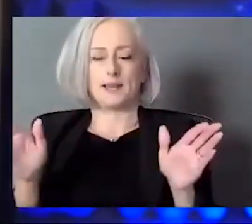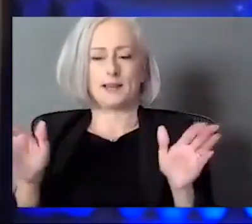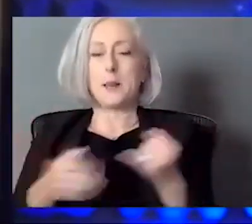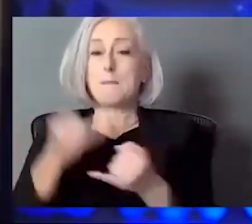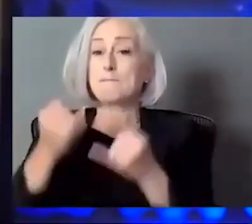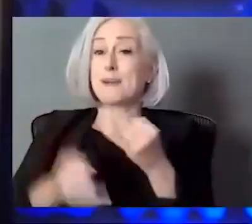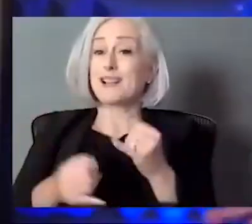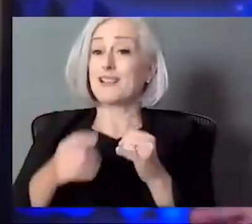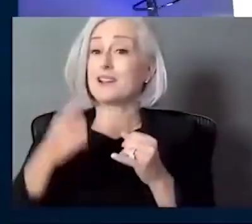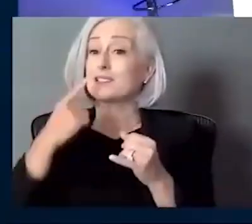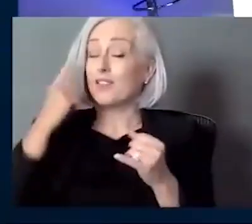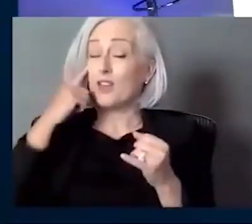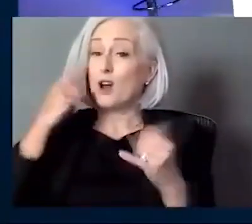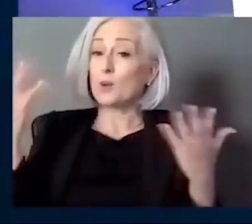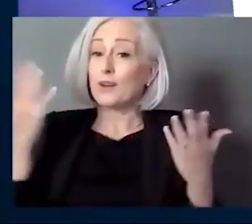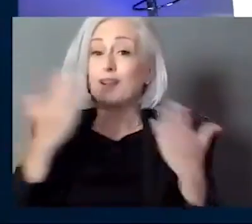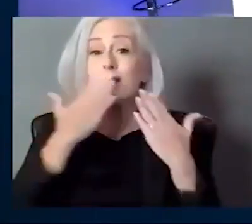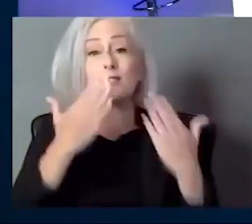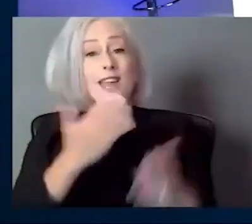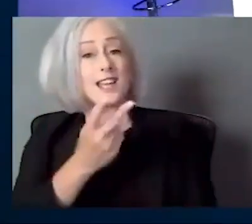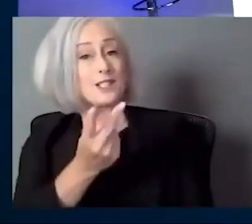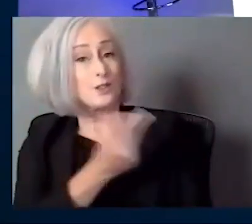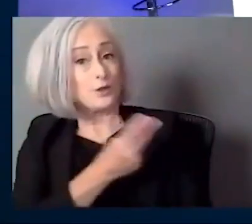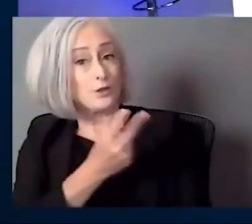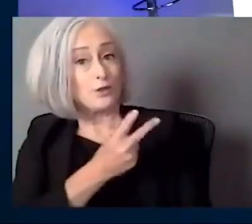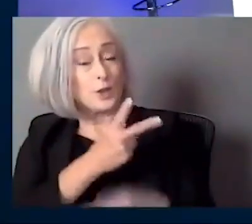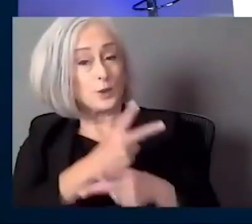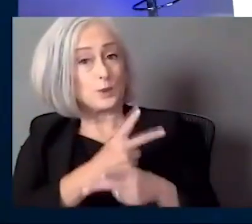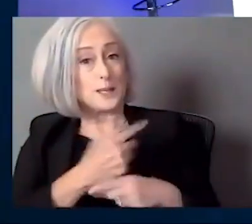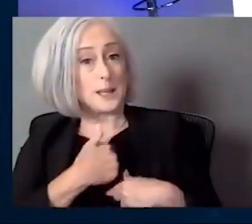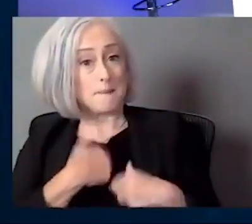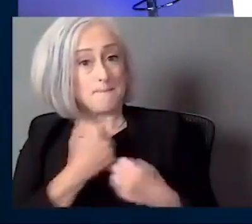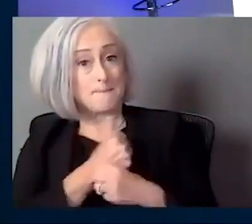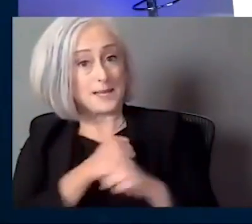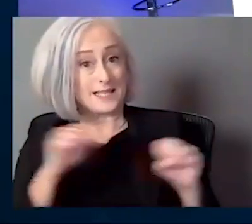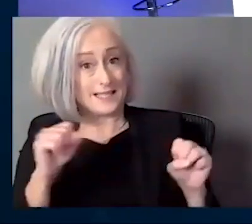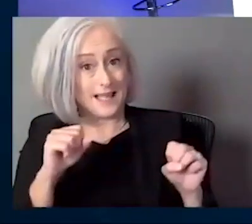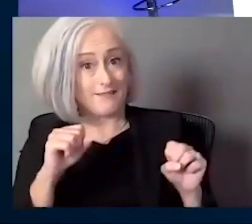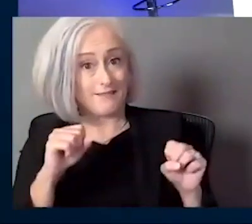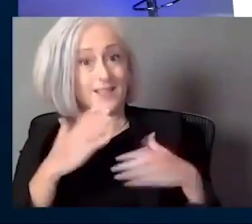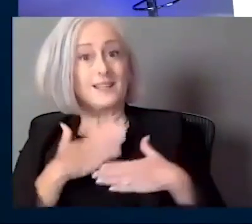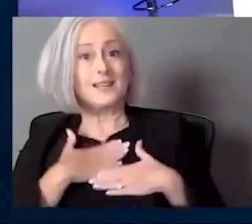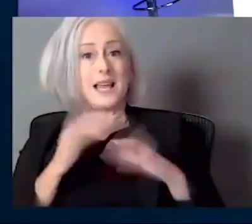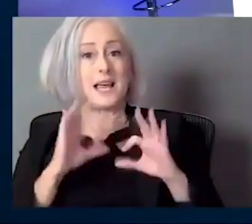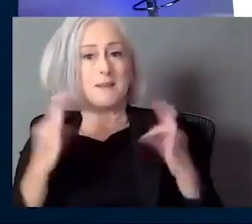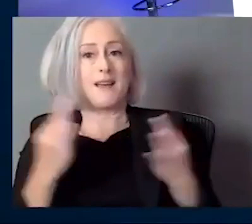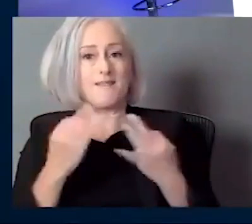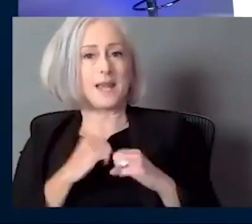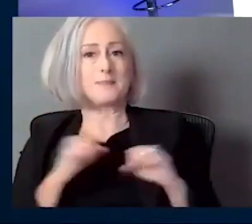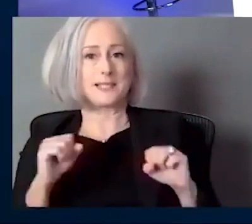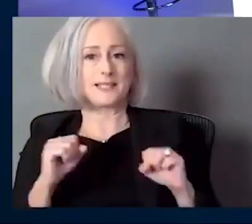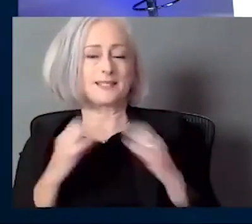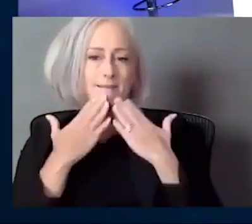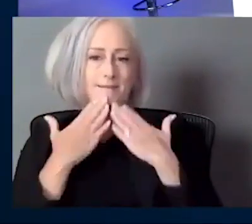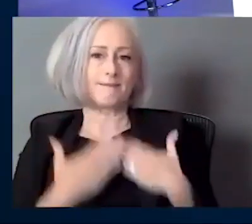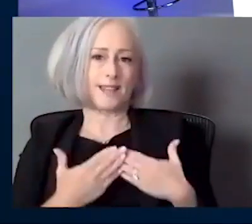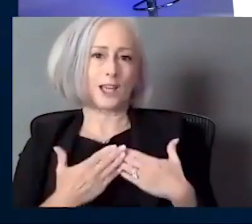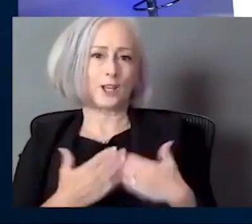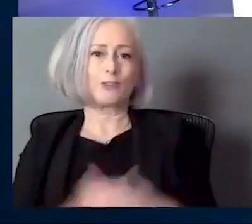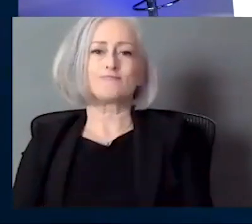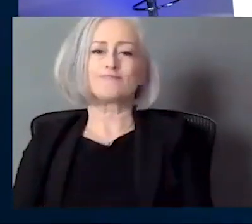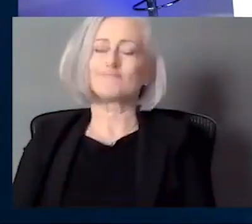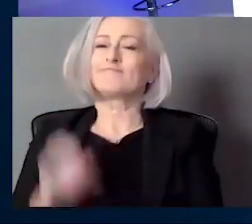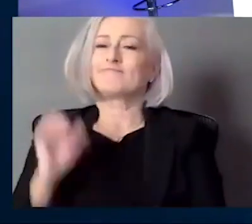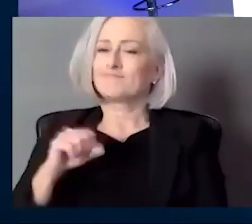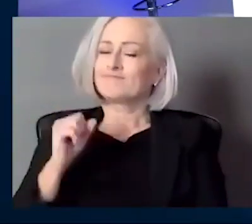thank you to both of you for keeping me safe and my family safe. Yeah, it's been a wild ride, and